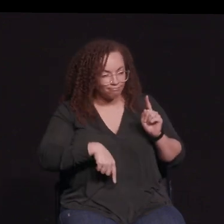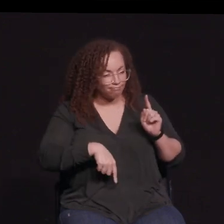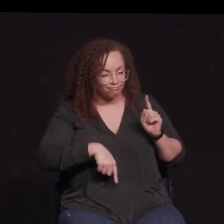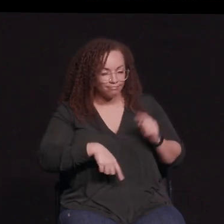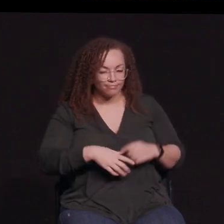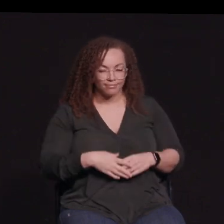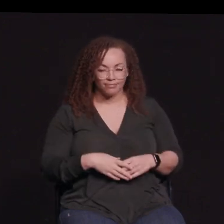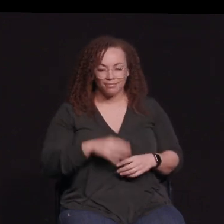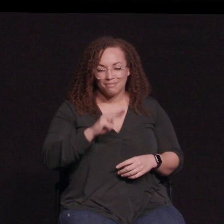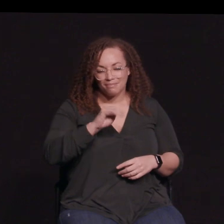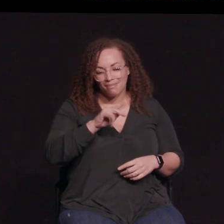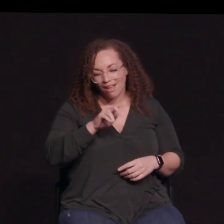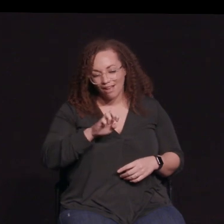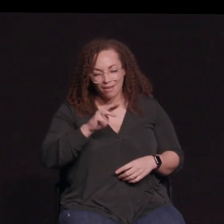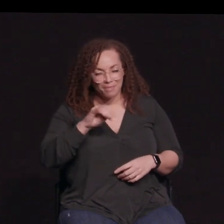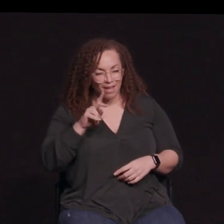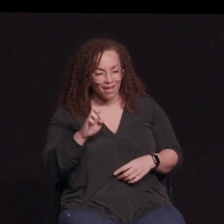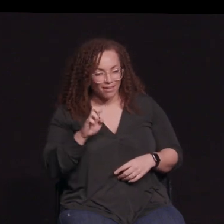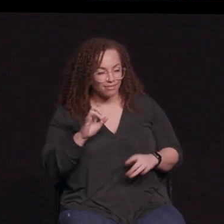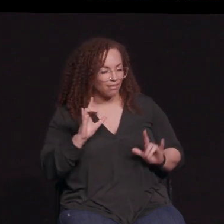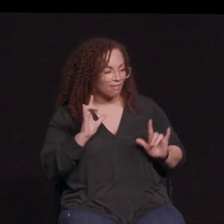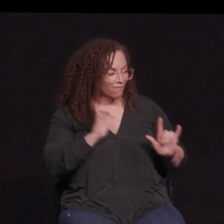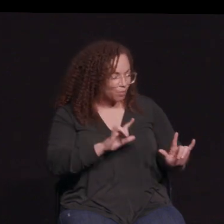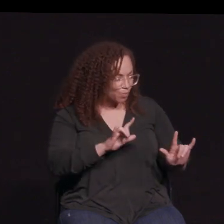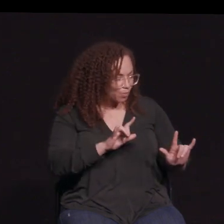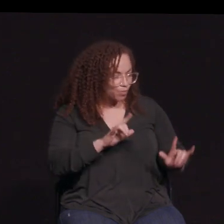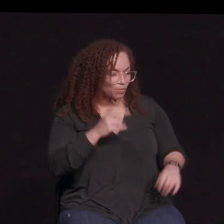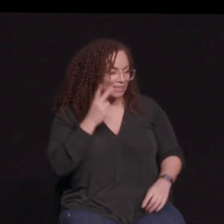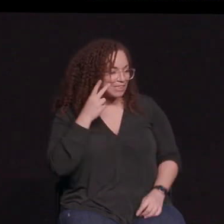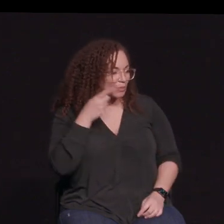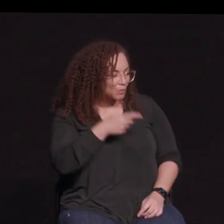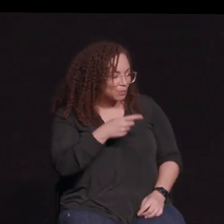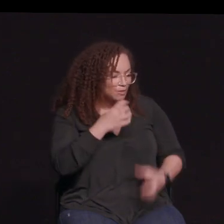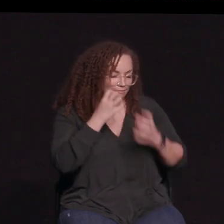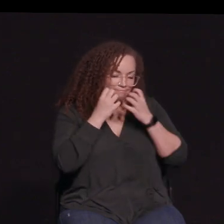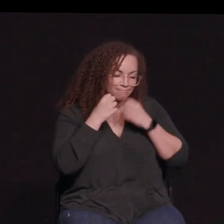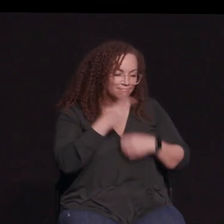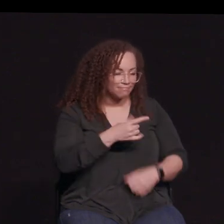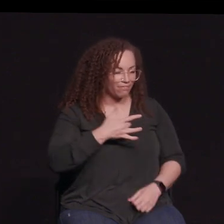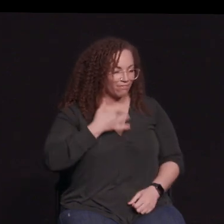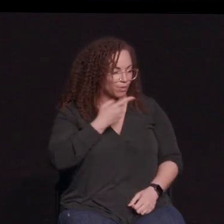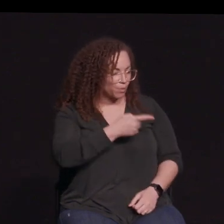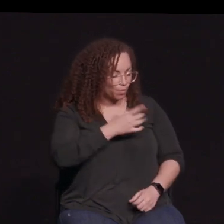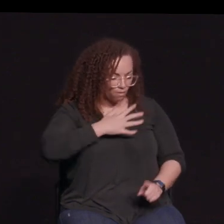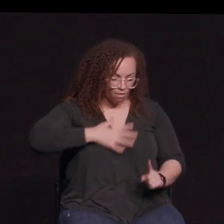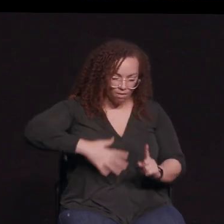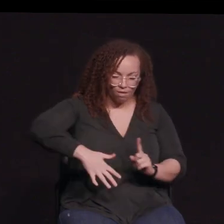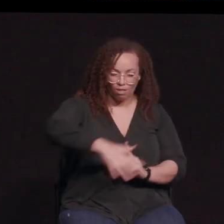Mike, we love you, we see and adore you, and we feel you all around in the room.